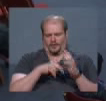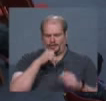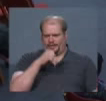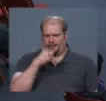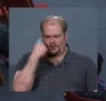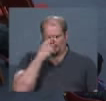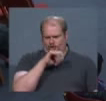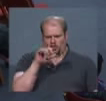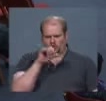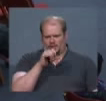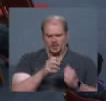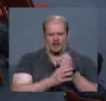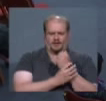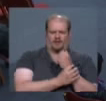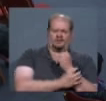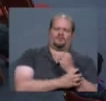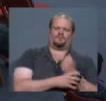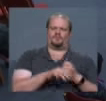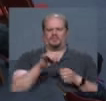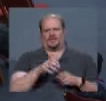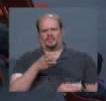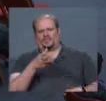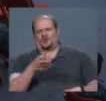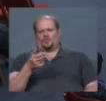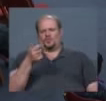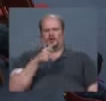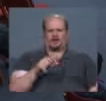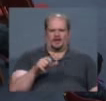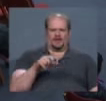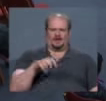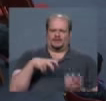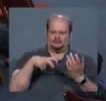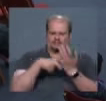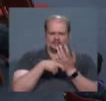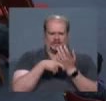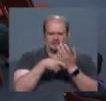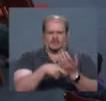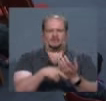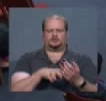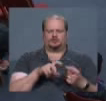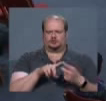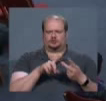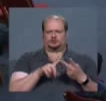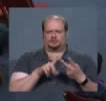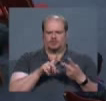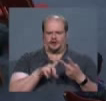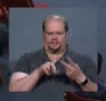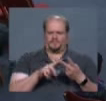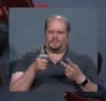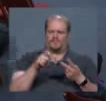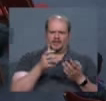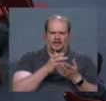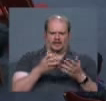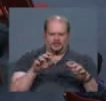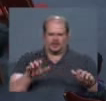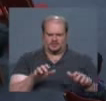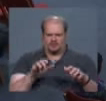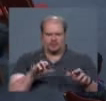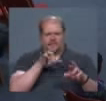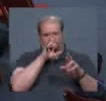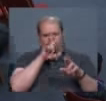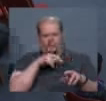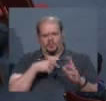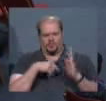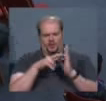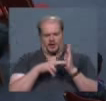like that there were any citations or anything done. And the report I